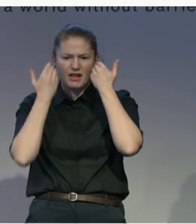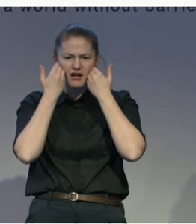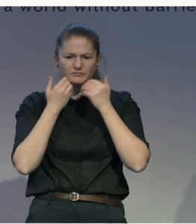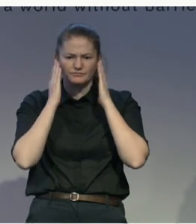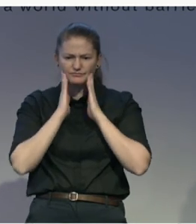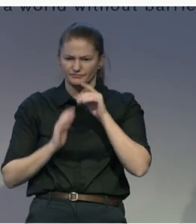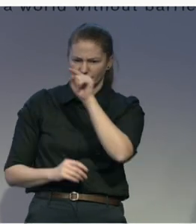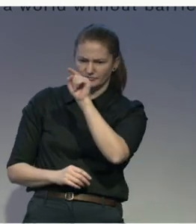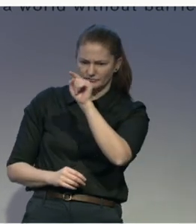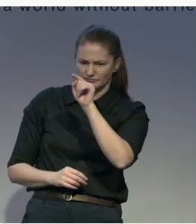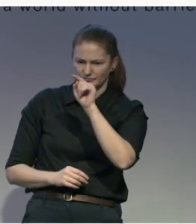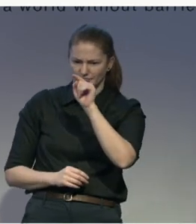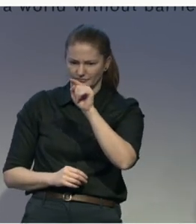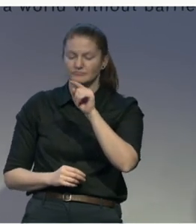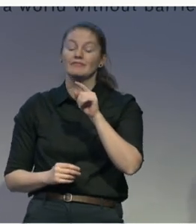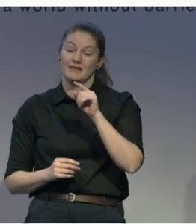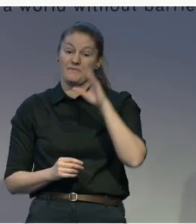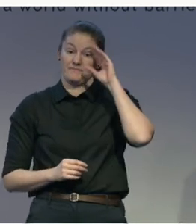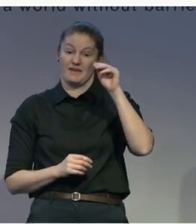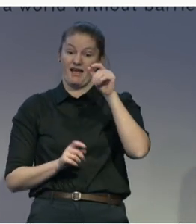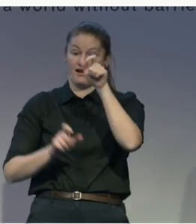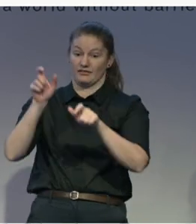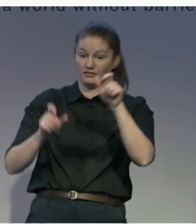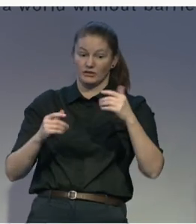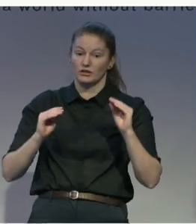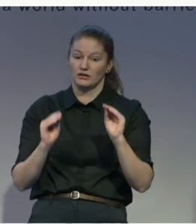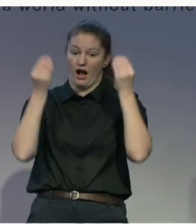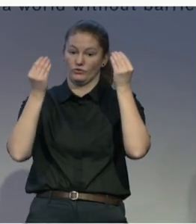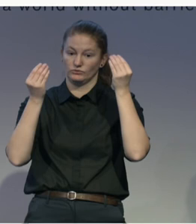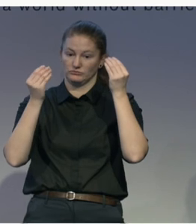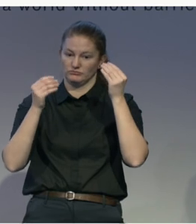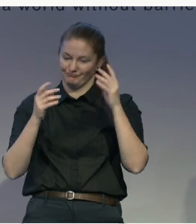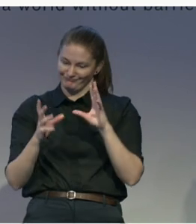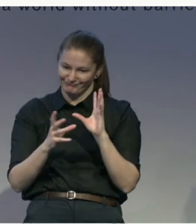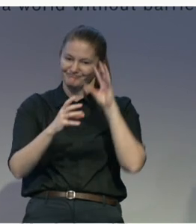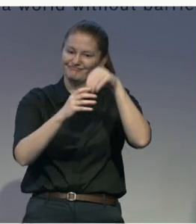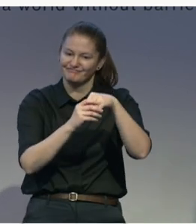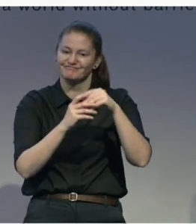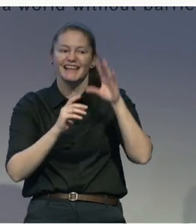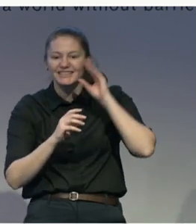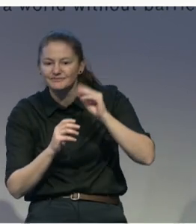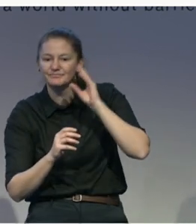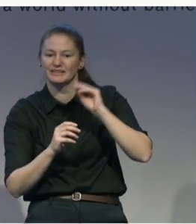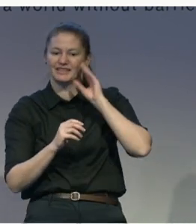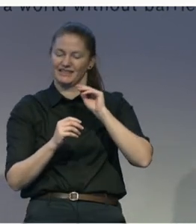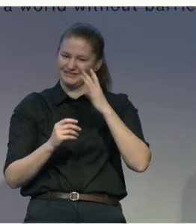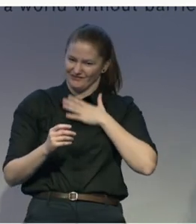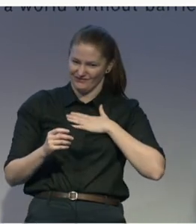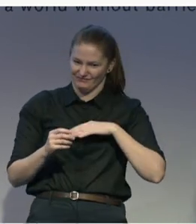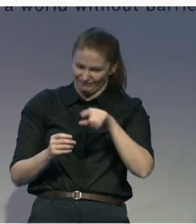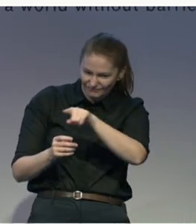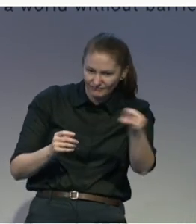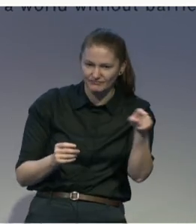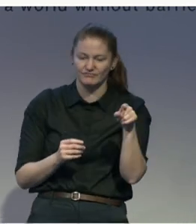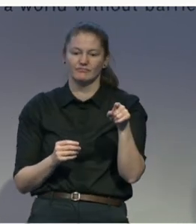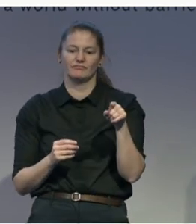to get them to travel abroad and have these kinds of experiences, in addition to other students with disabilities. Can you speak a little bit to